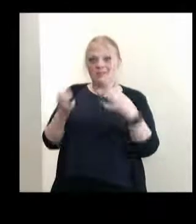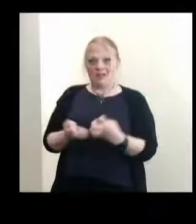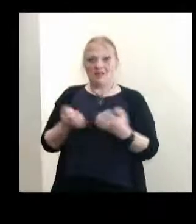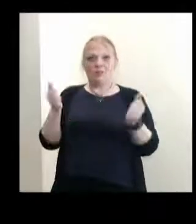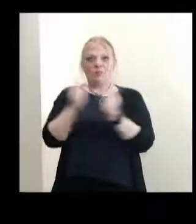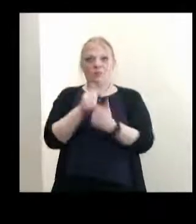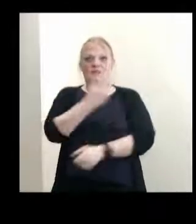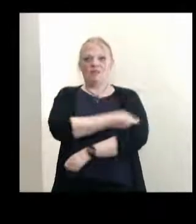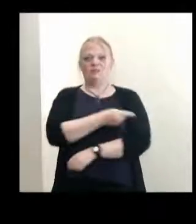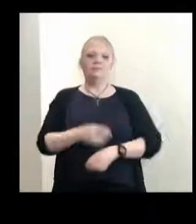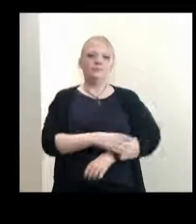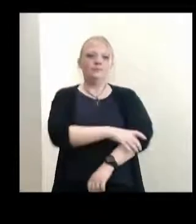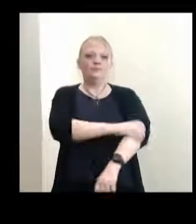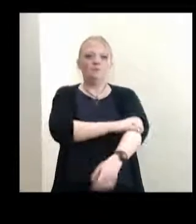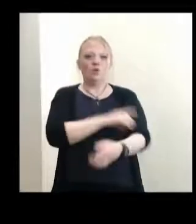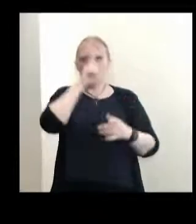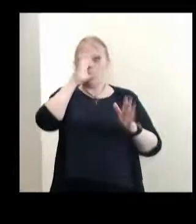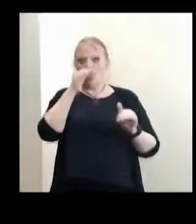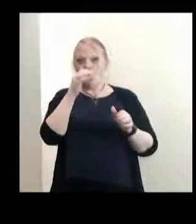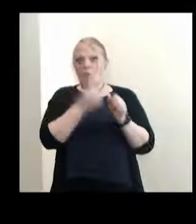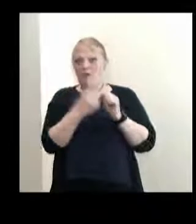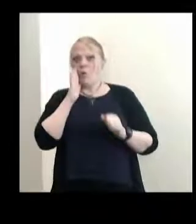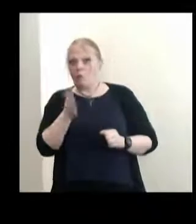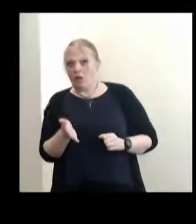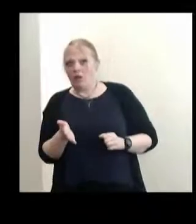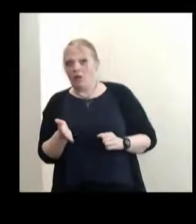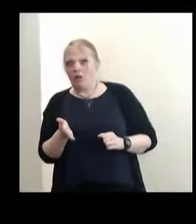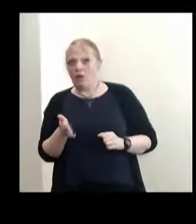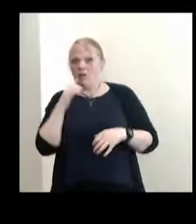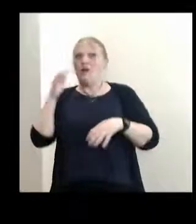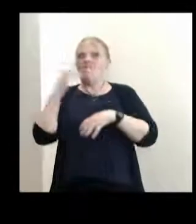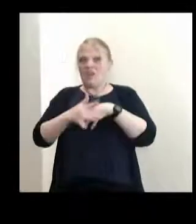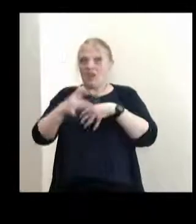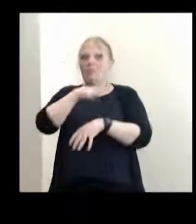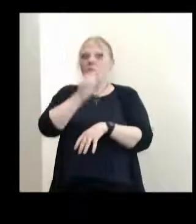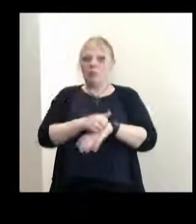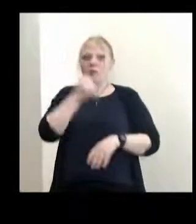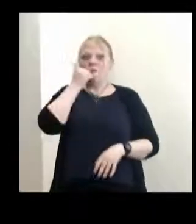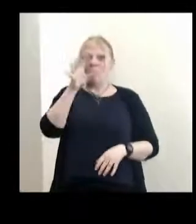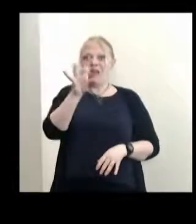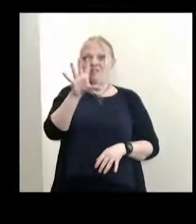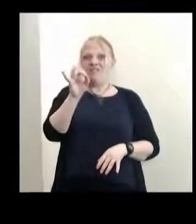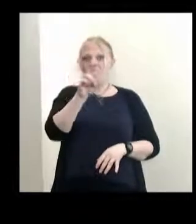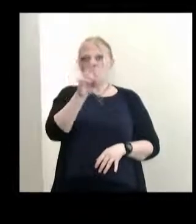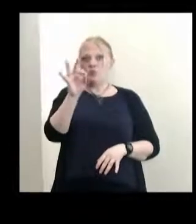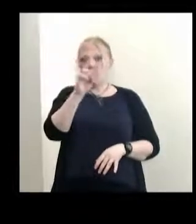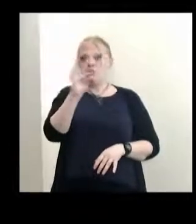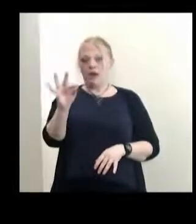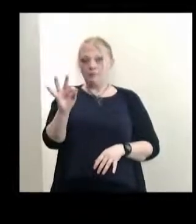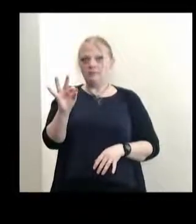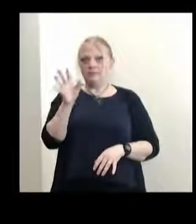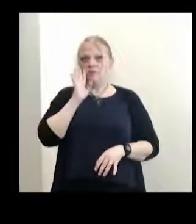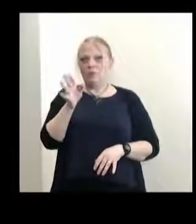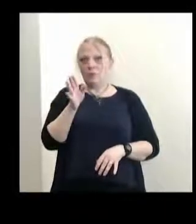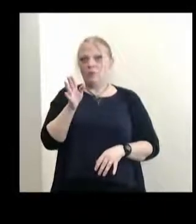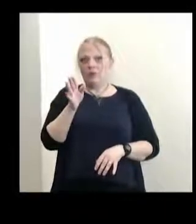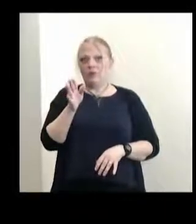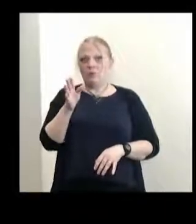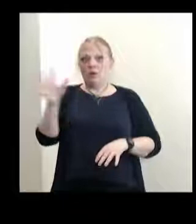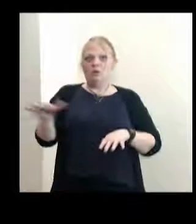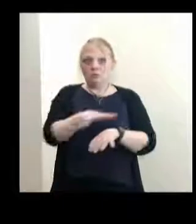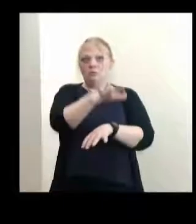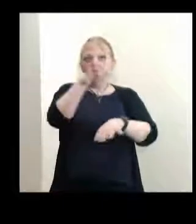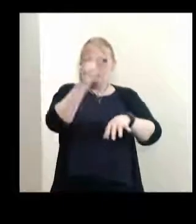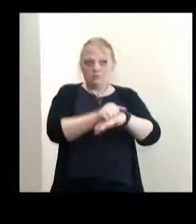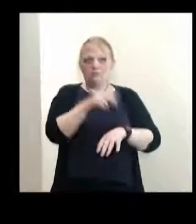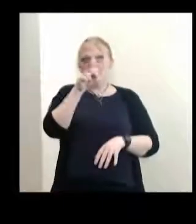vaccinated. And I hope everyone will. Spots are available. Call us at 858-2929 and we will get you into a location at